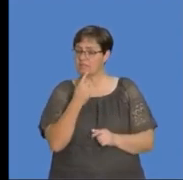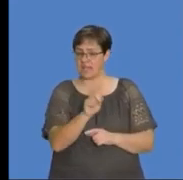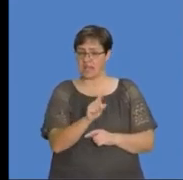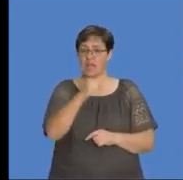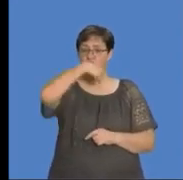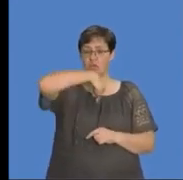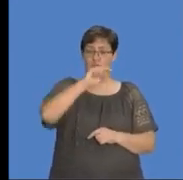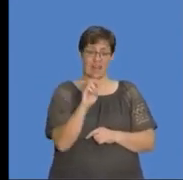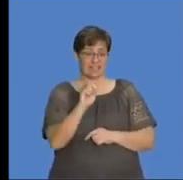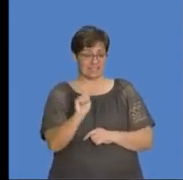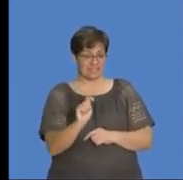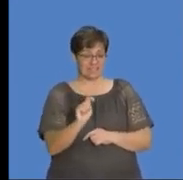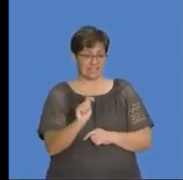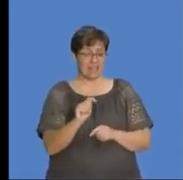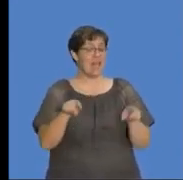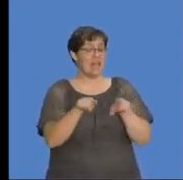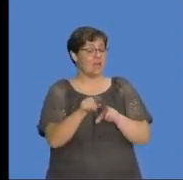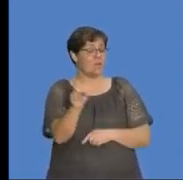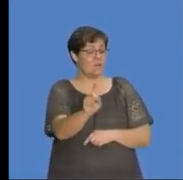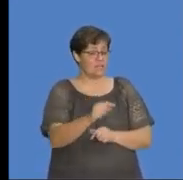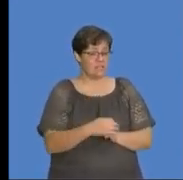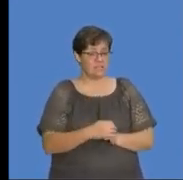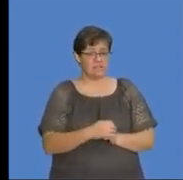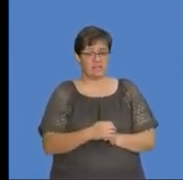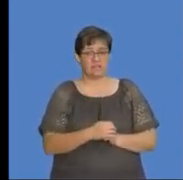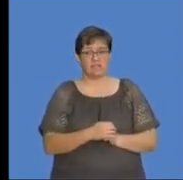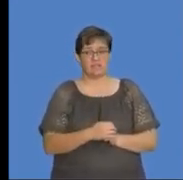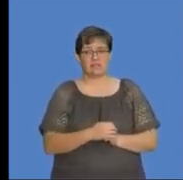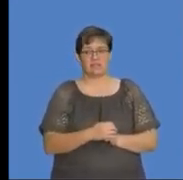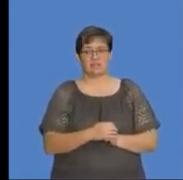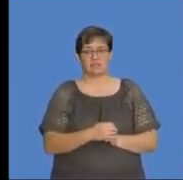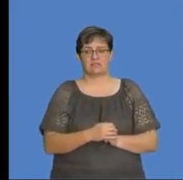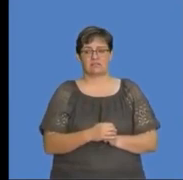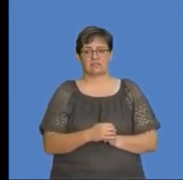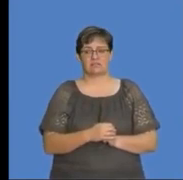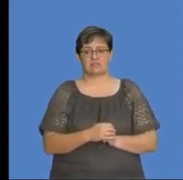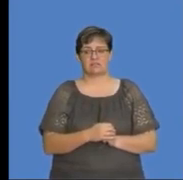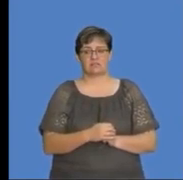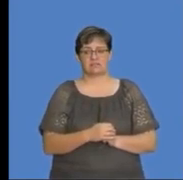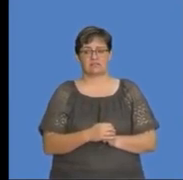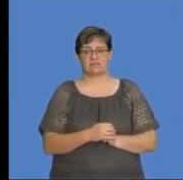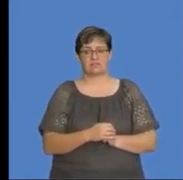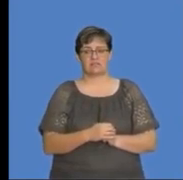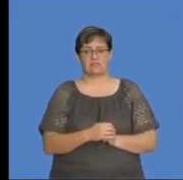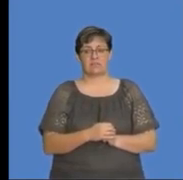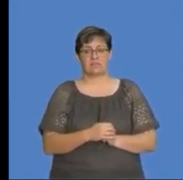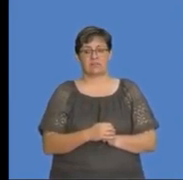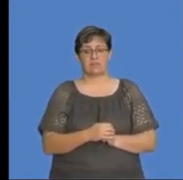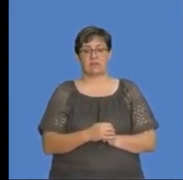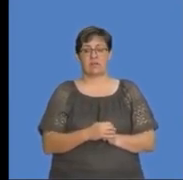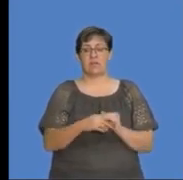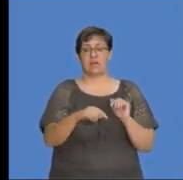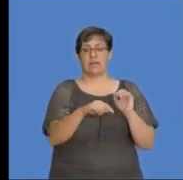that Q net is equals to, okay, that's still our Q1, and then that's our Q2. Our Q net